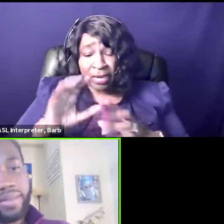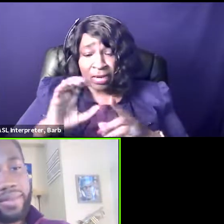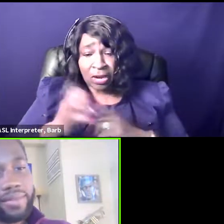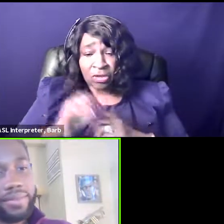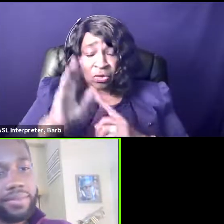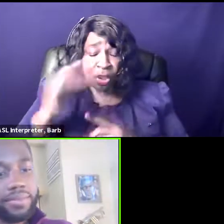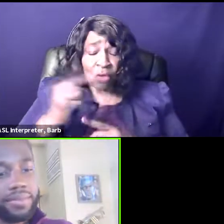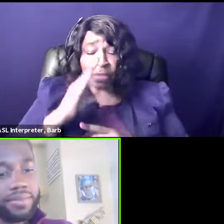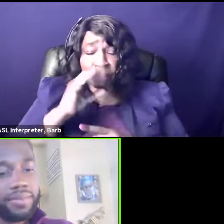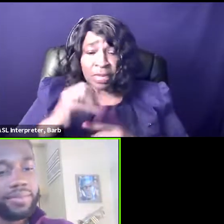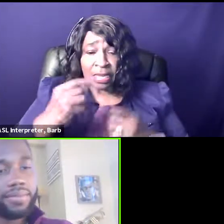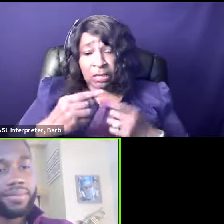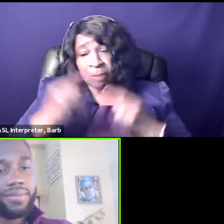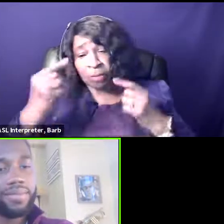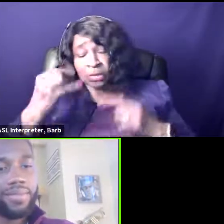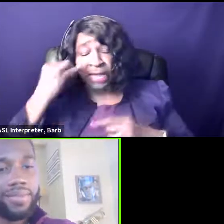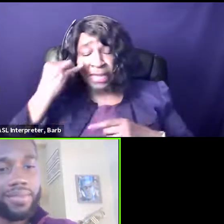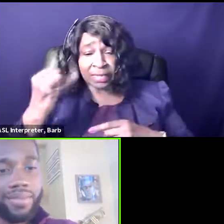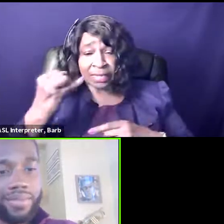right?